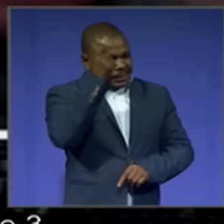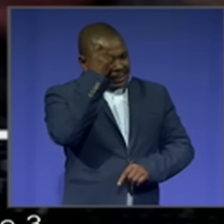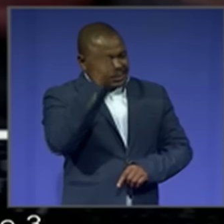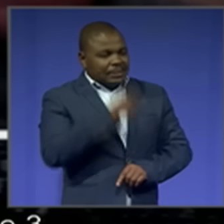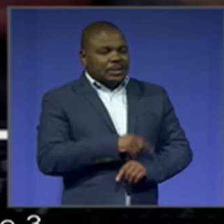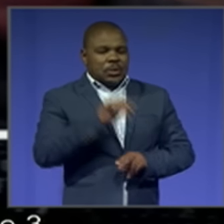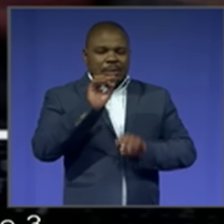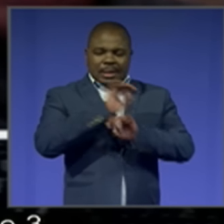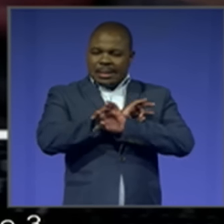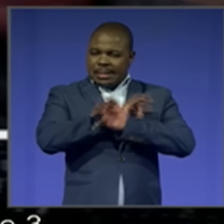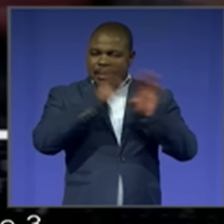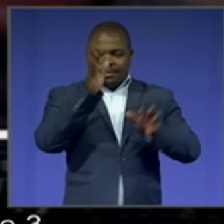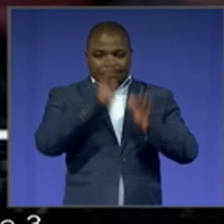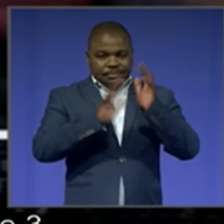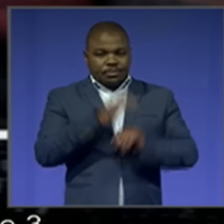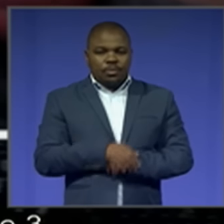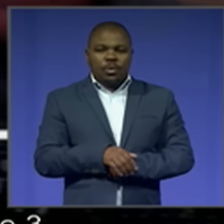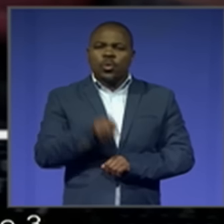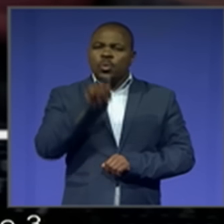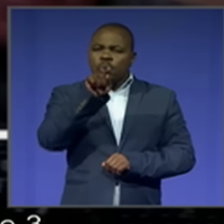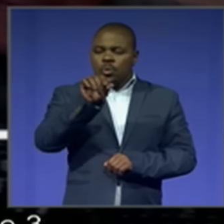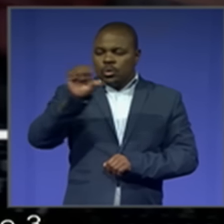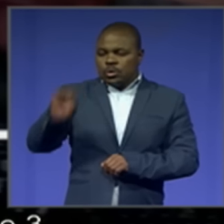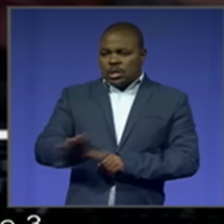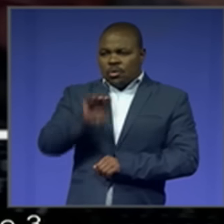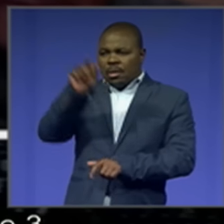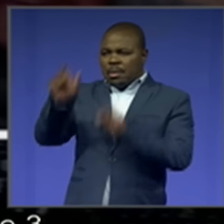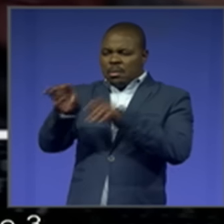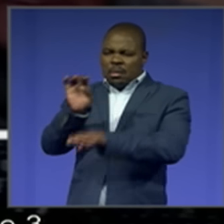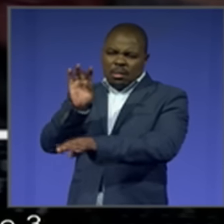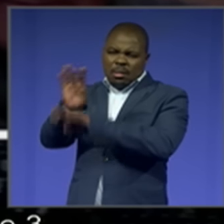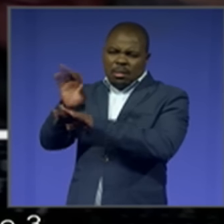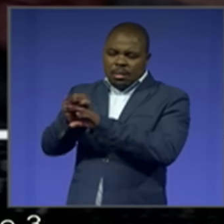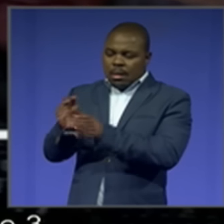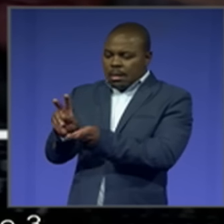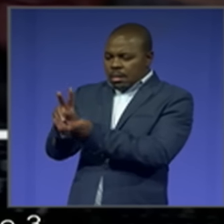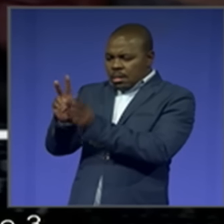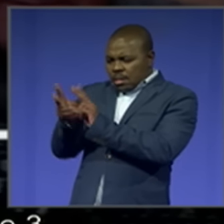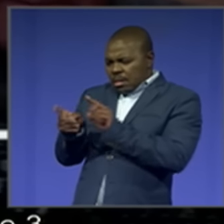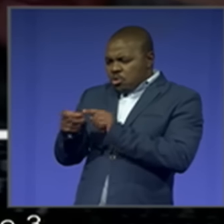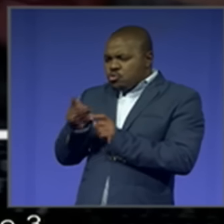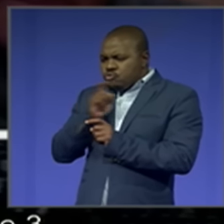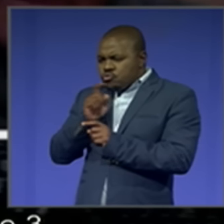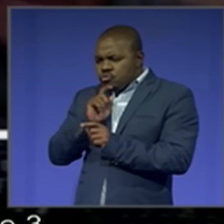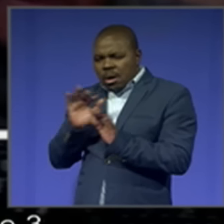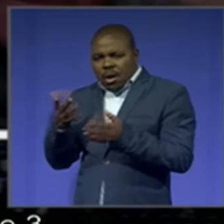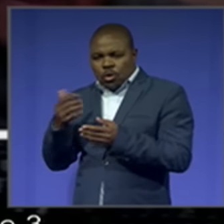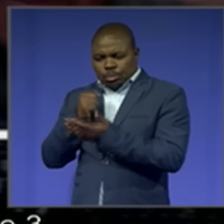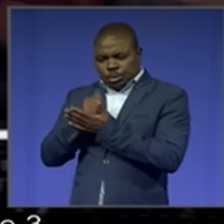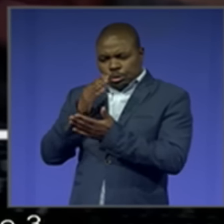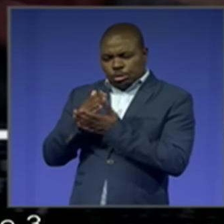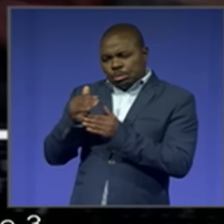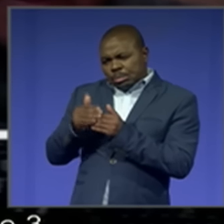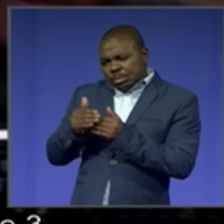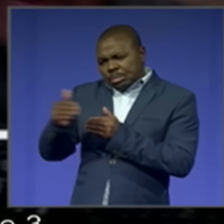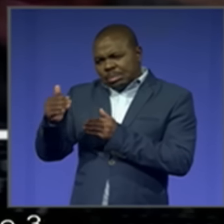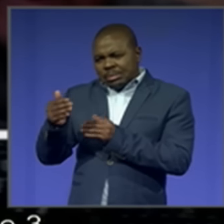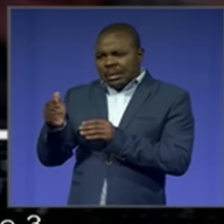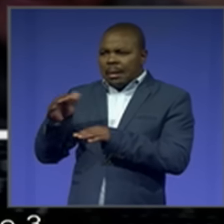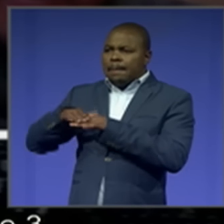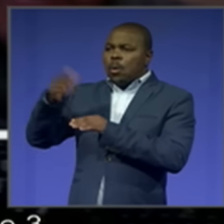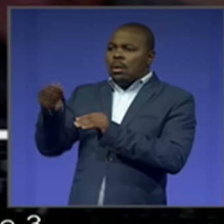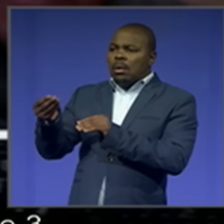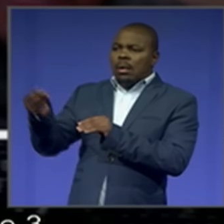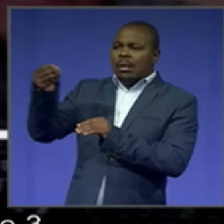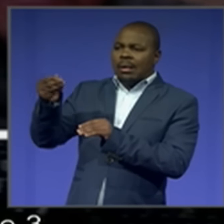ka boqhetseke e o ka kgothaletsa Maafrika Borwa mohlomong ho sebedisa mokitlane ka mokgwa o jwang e le ka ho qoba mohlomong ho nyolla ho hong hape